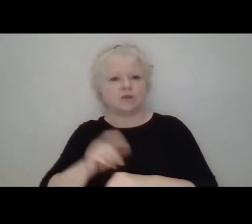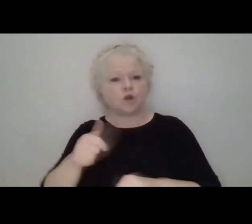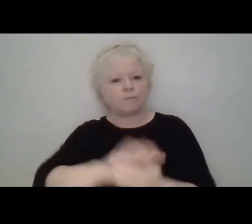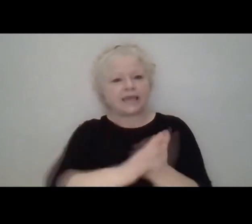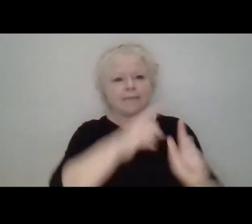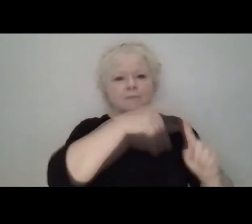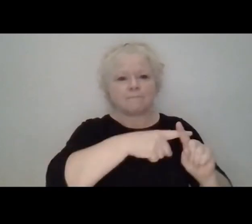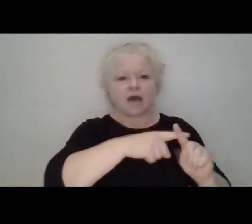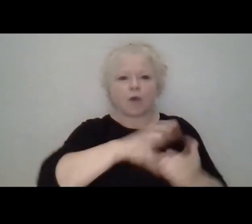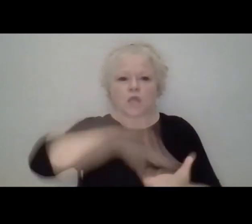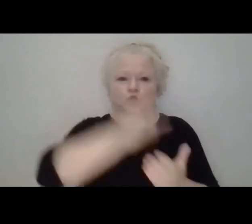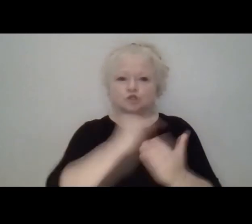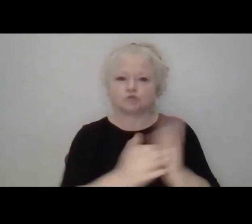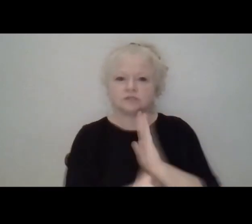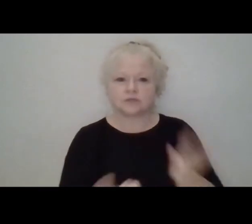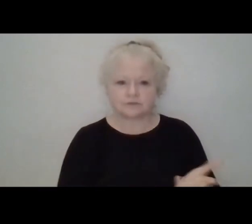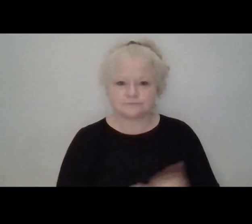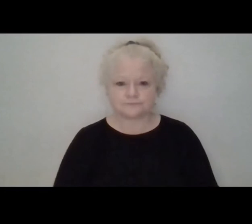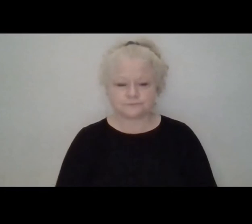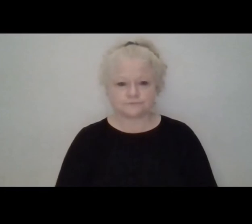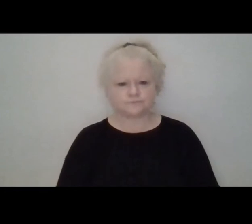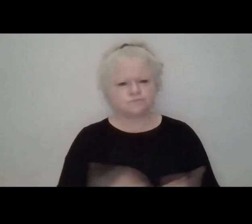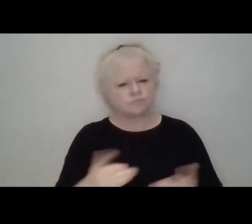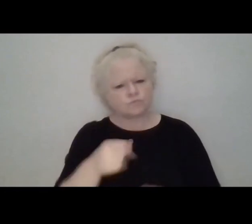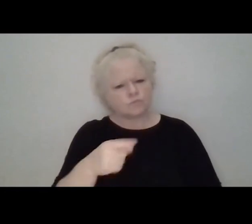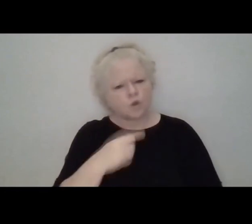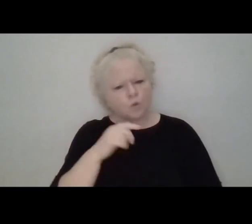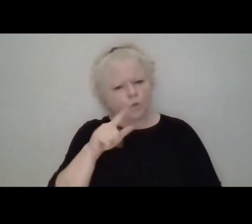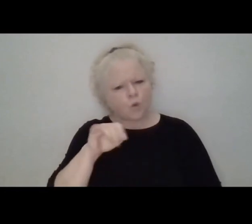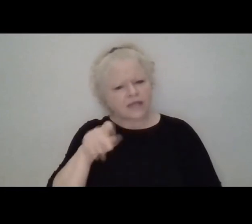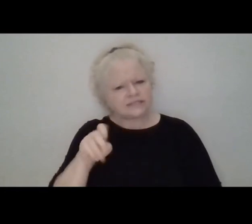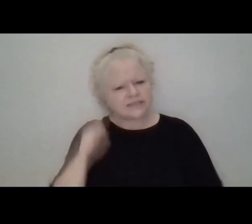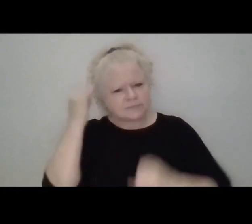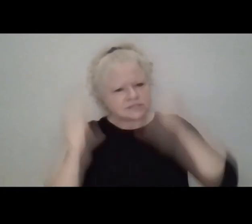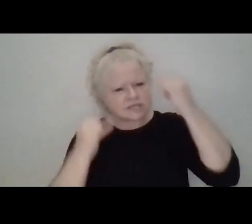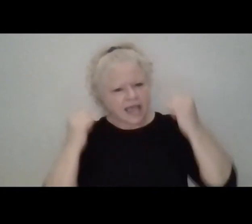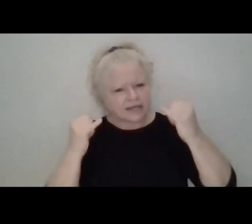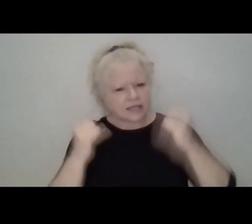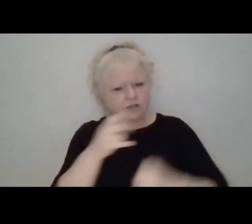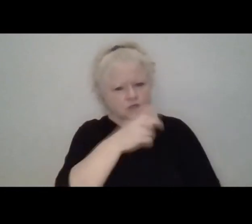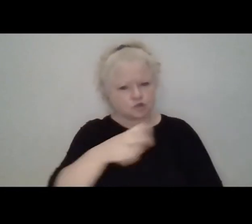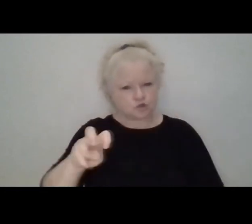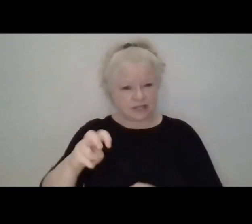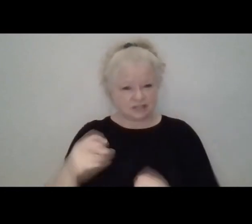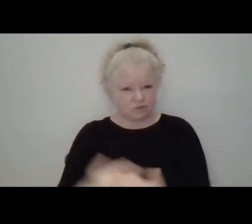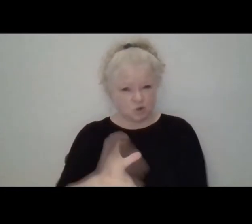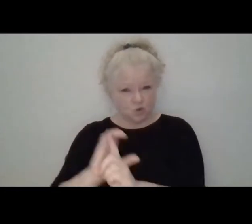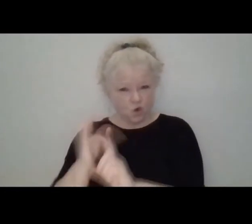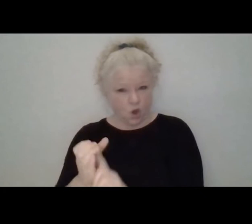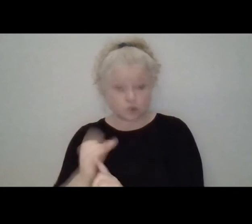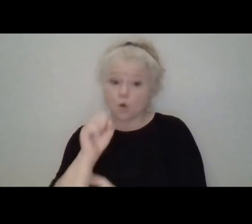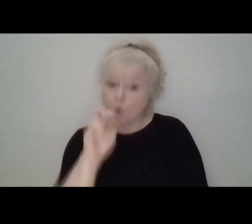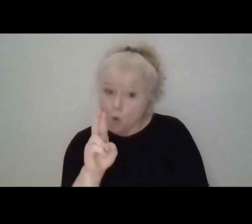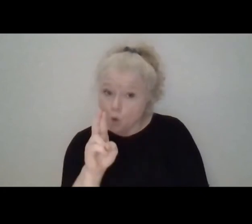see. We have a question. What are some tips for students who are transitioning into a new culture for the first time or